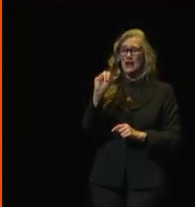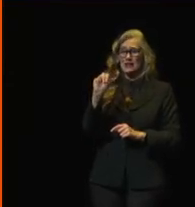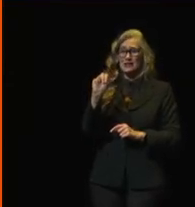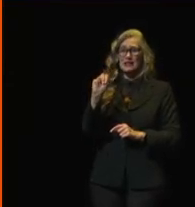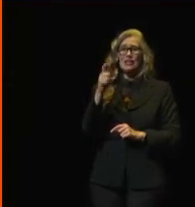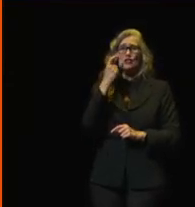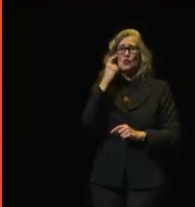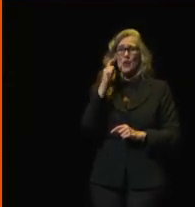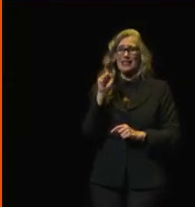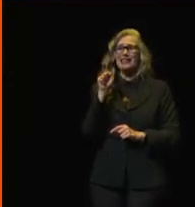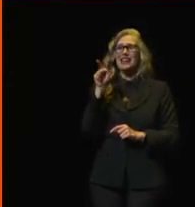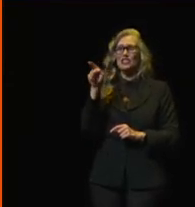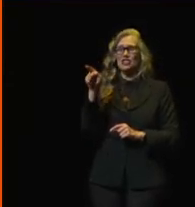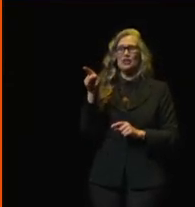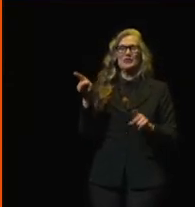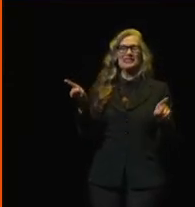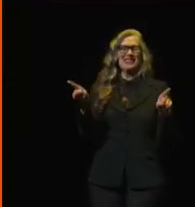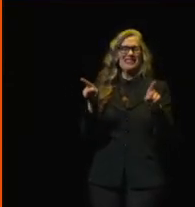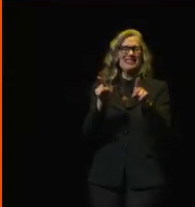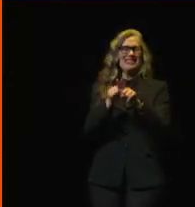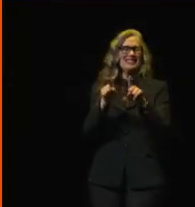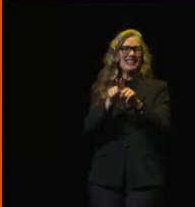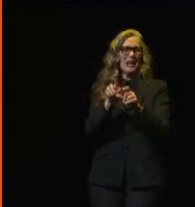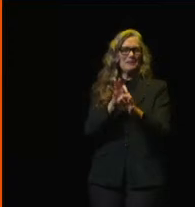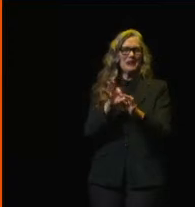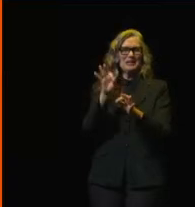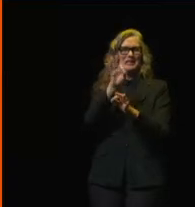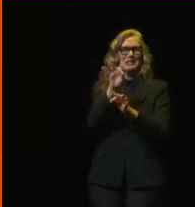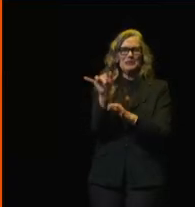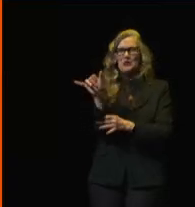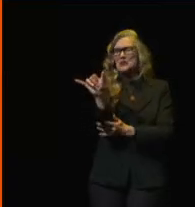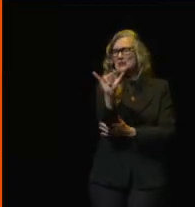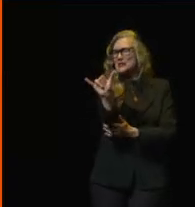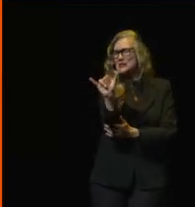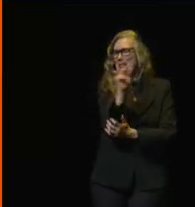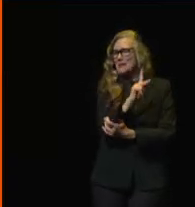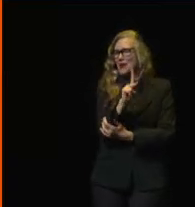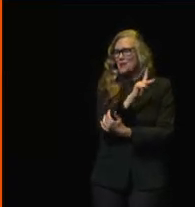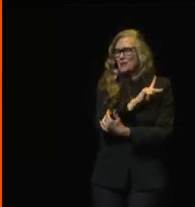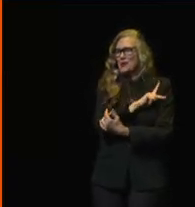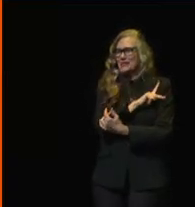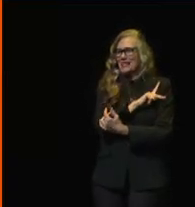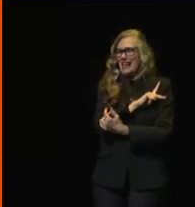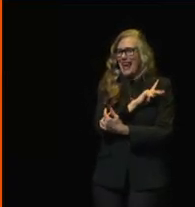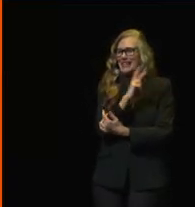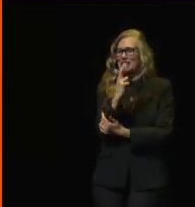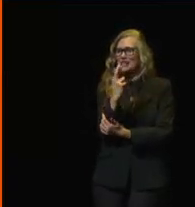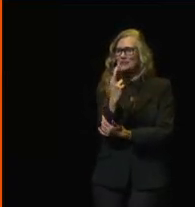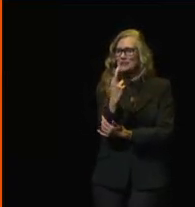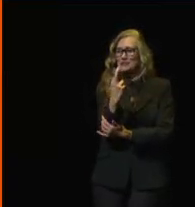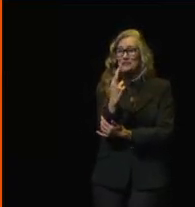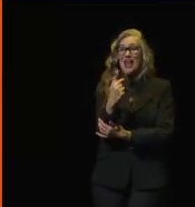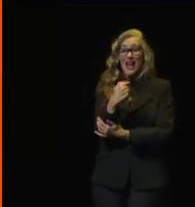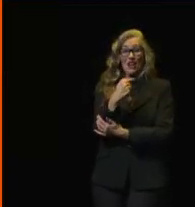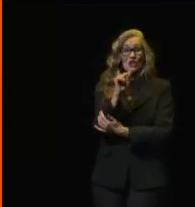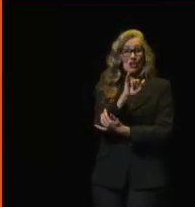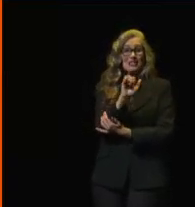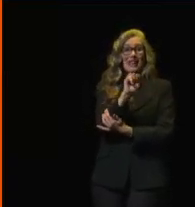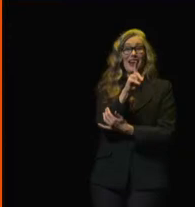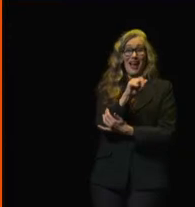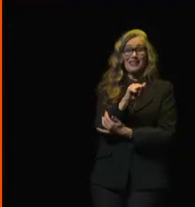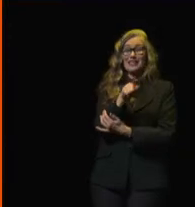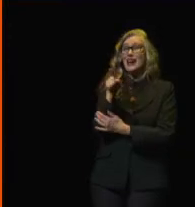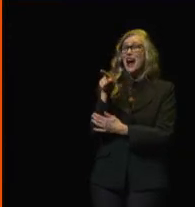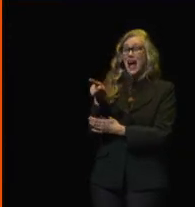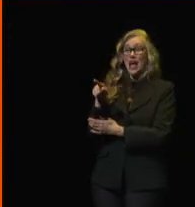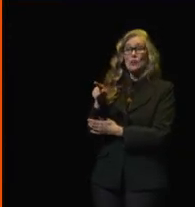She had come out to Santa Barbara and gotten to know Rachel and Carl too. Like Ady, I was about to endorse her for president and get busy organizing for her in